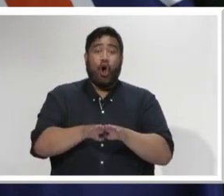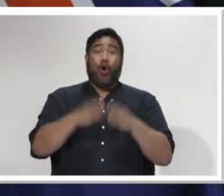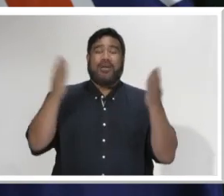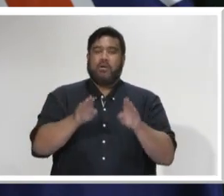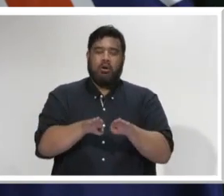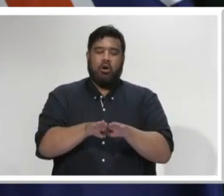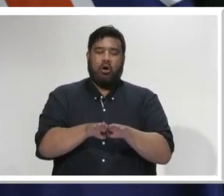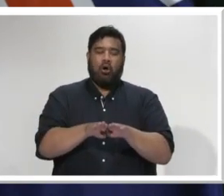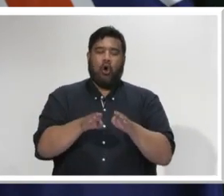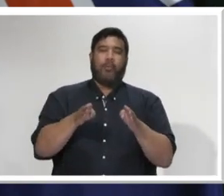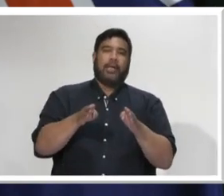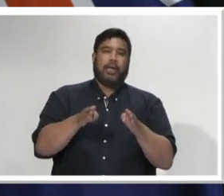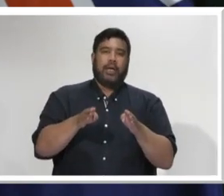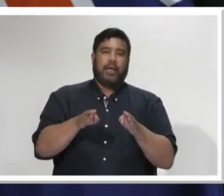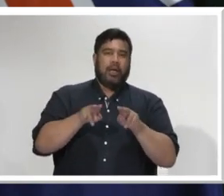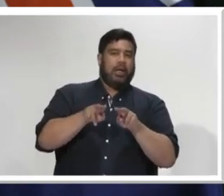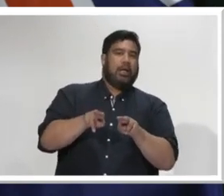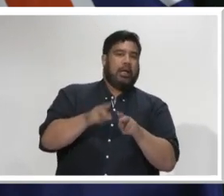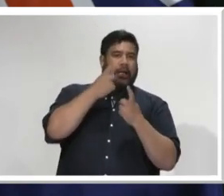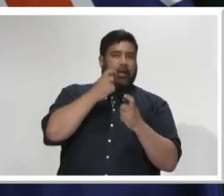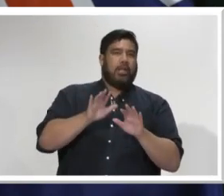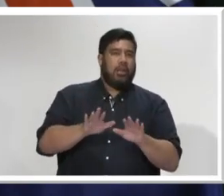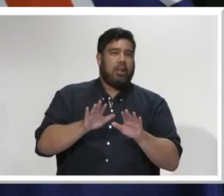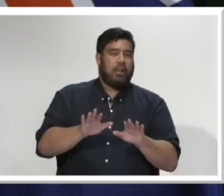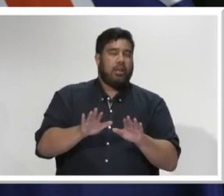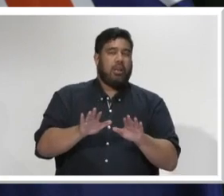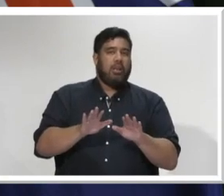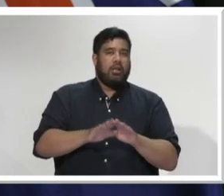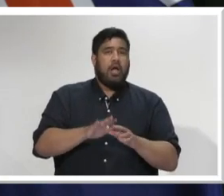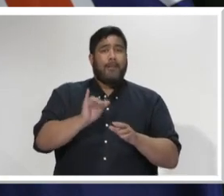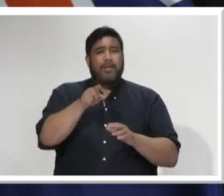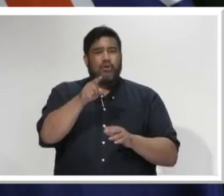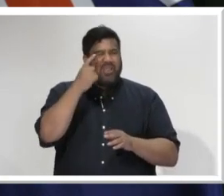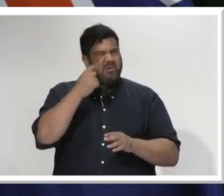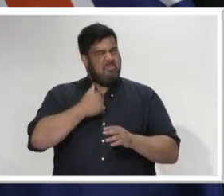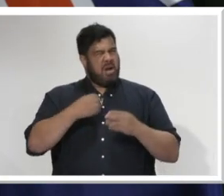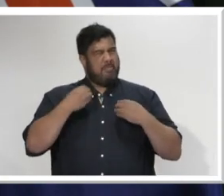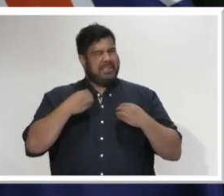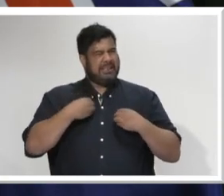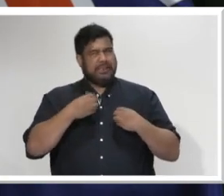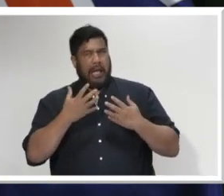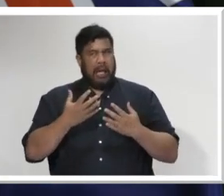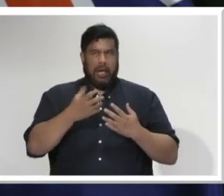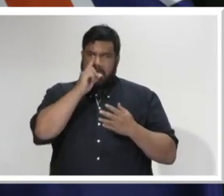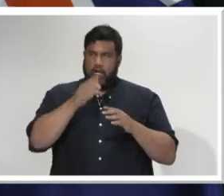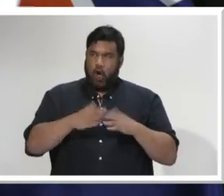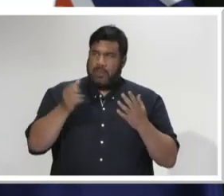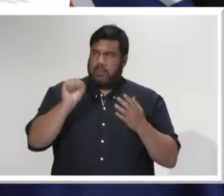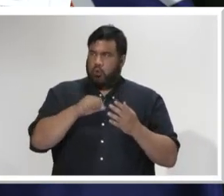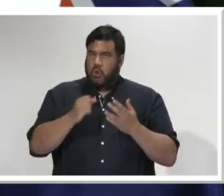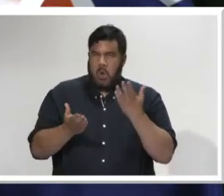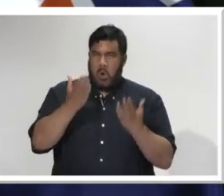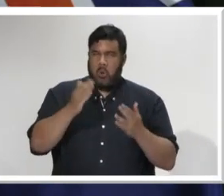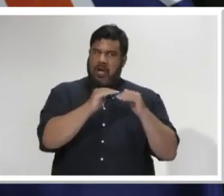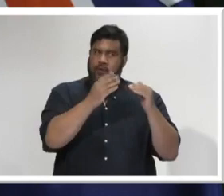mitigations. I know there'll be another number of questions around other businesses that you'll have. I can assure you that in the more detailed